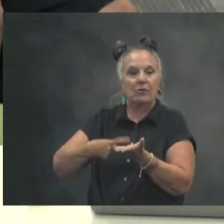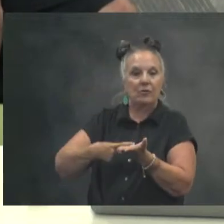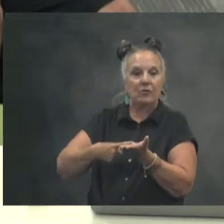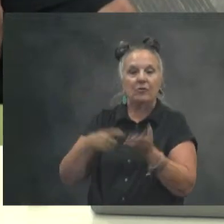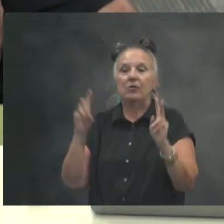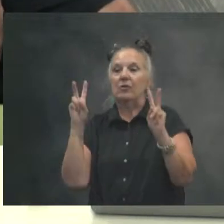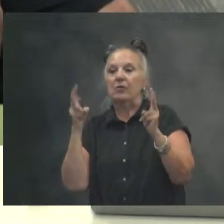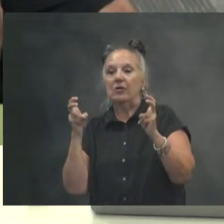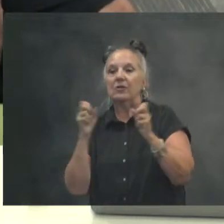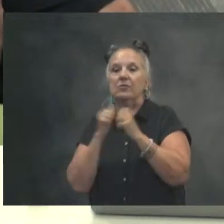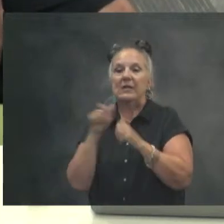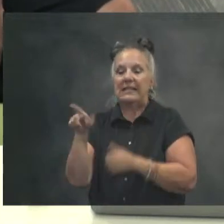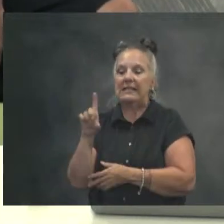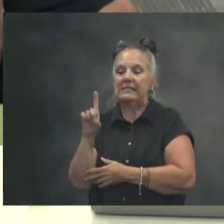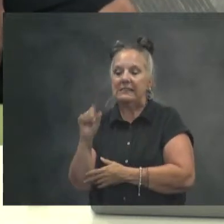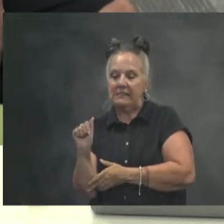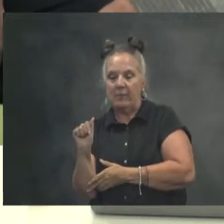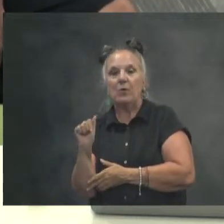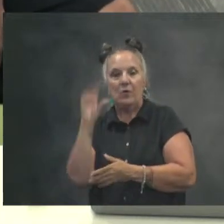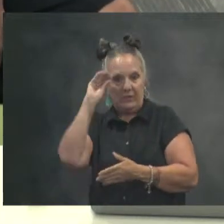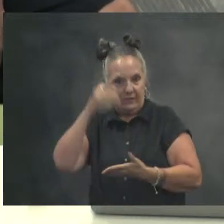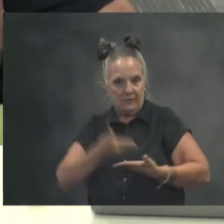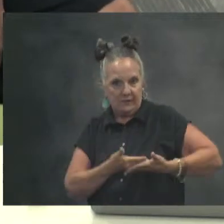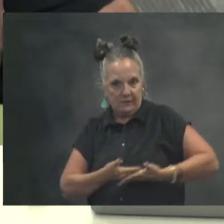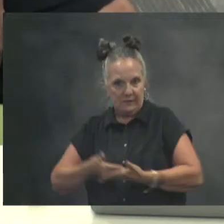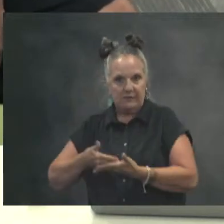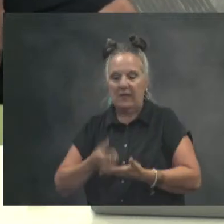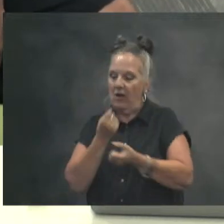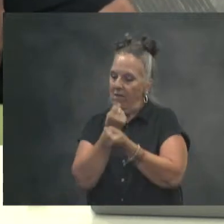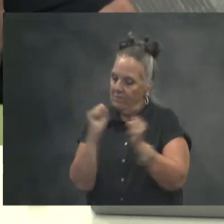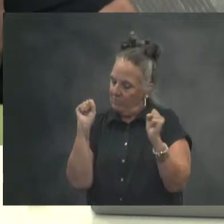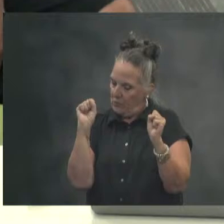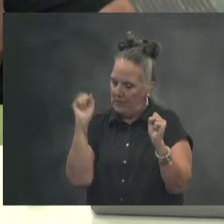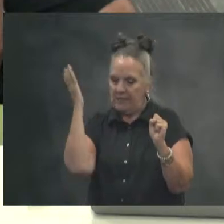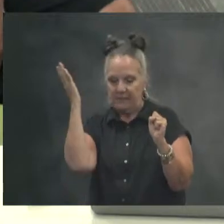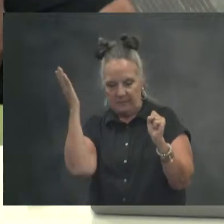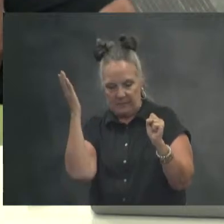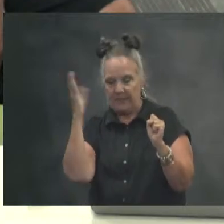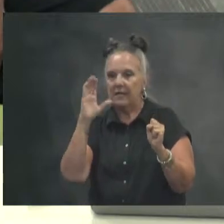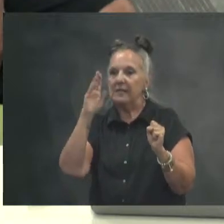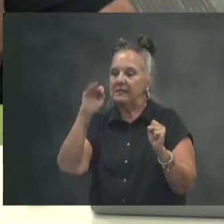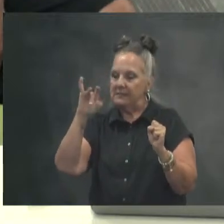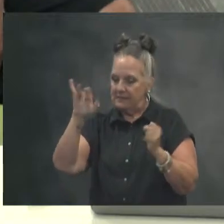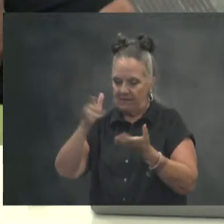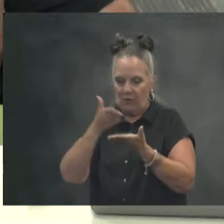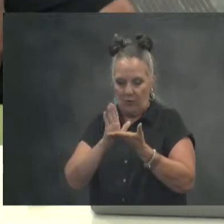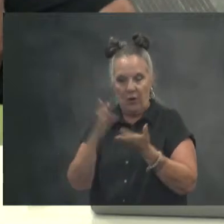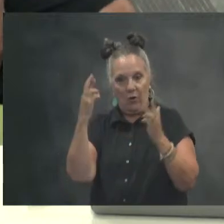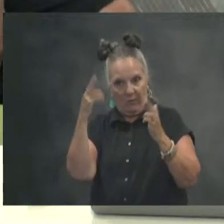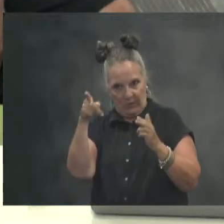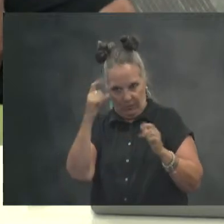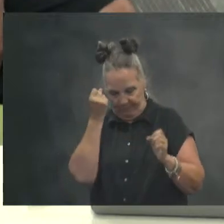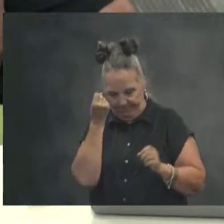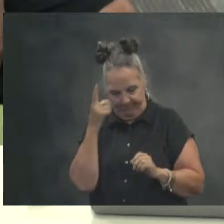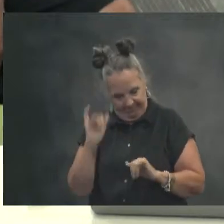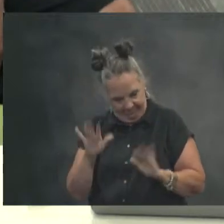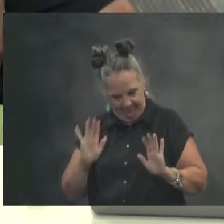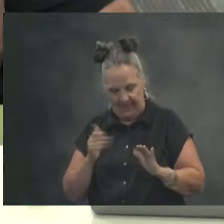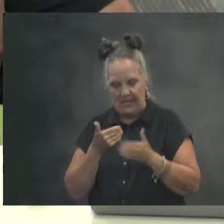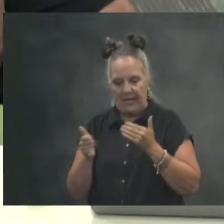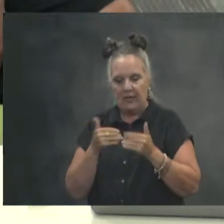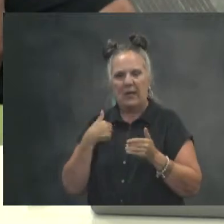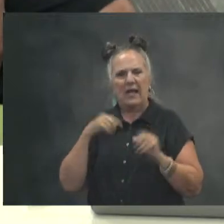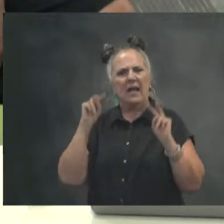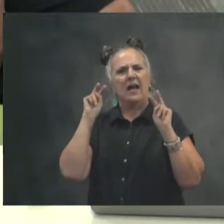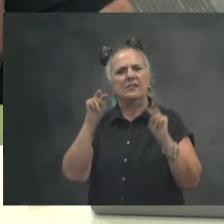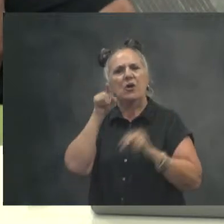issue with his disabled son. Now, listen, I believe in free speech, civil rights. That's all very important. I'm sure, well, hopefully you guys do. I don't know. But then I saw you,